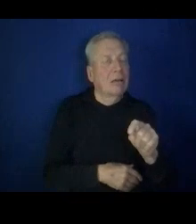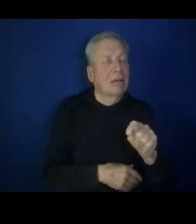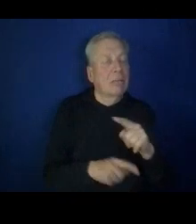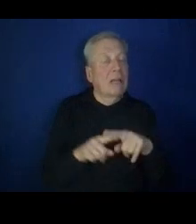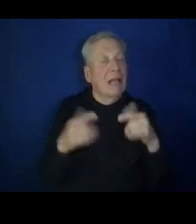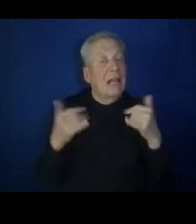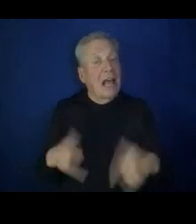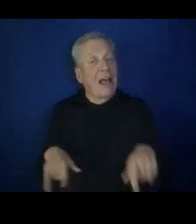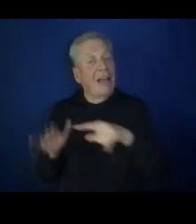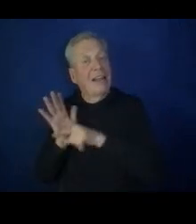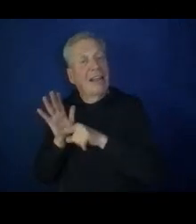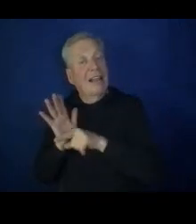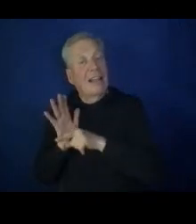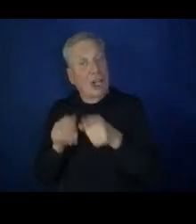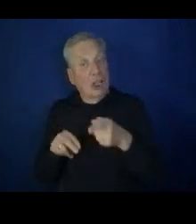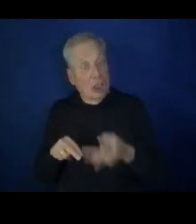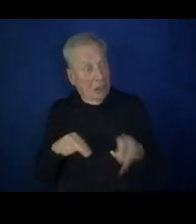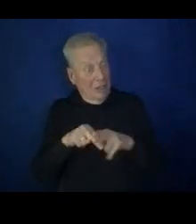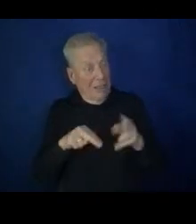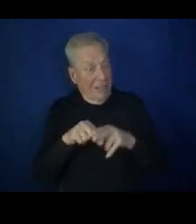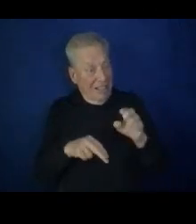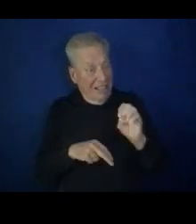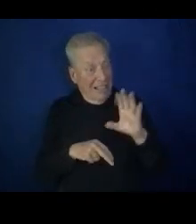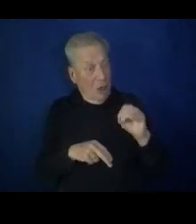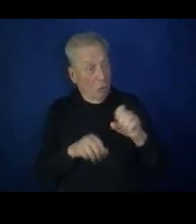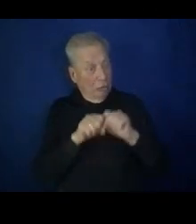you start speeding up an ecosystem,